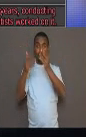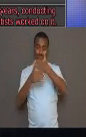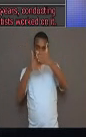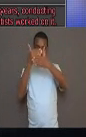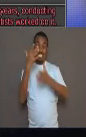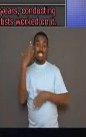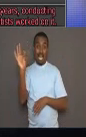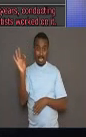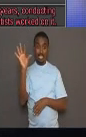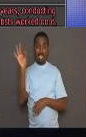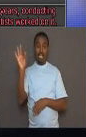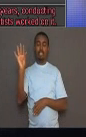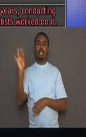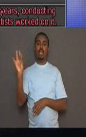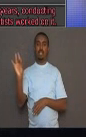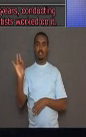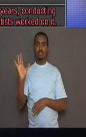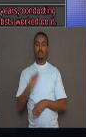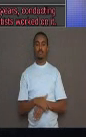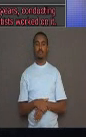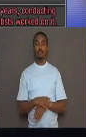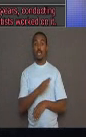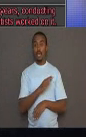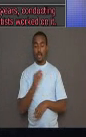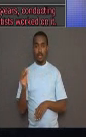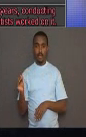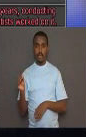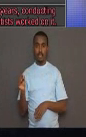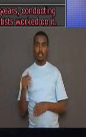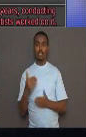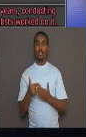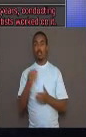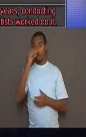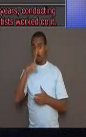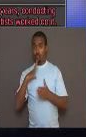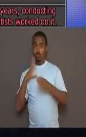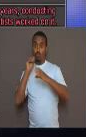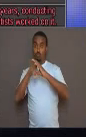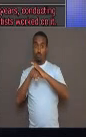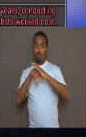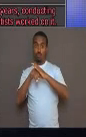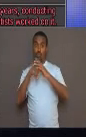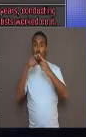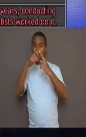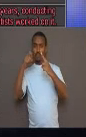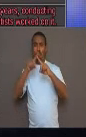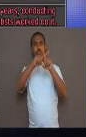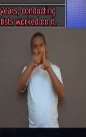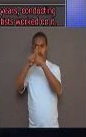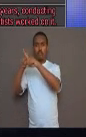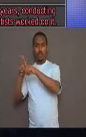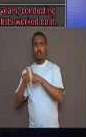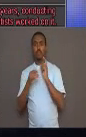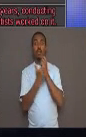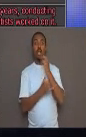in 1998 and is manned by scientists from several